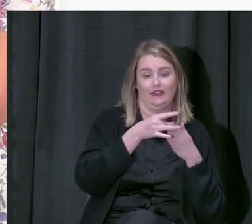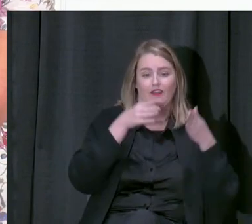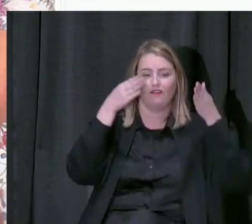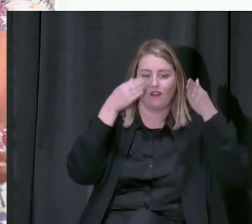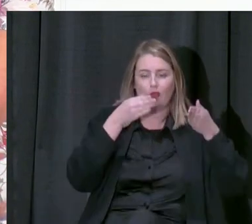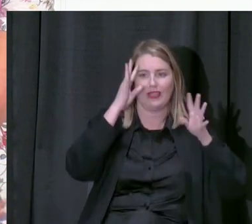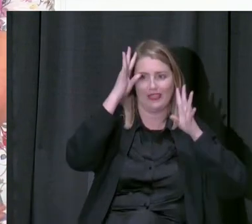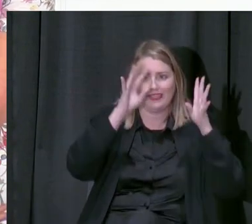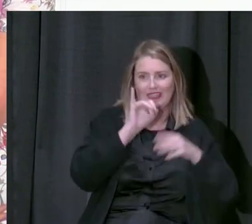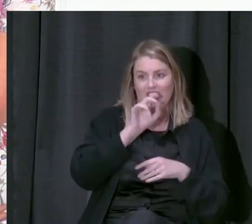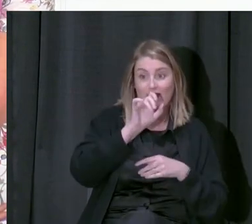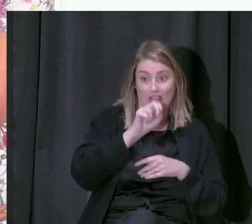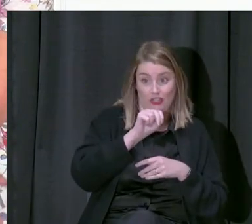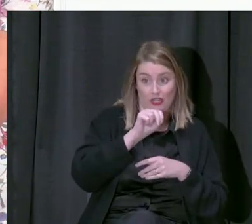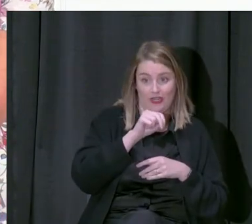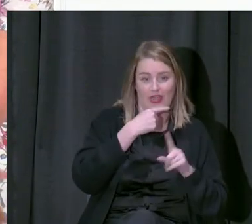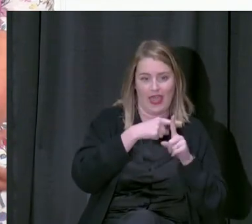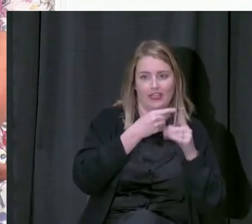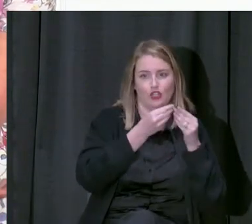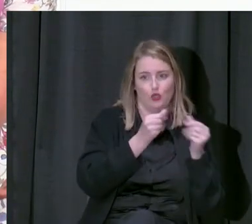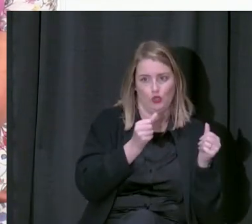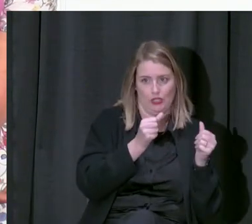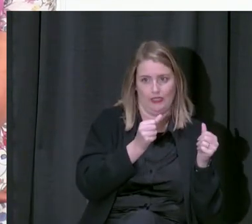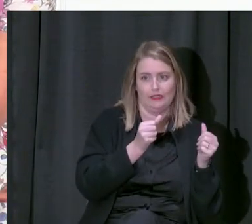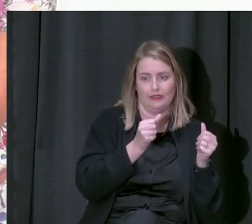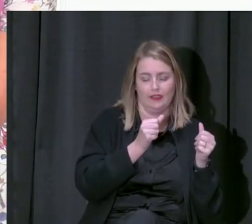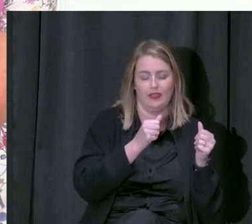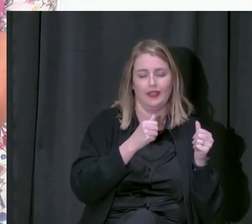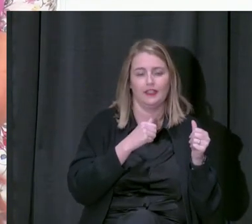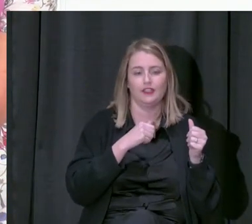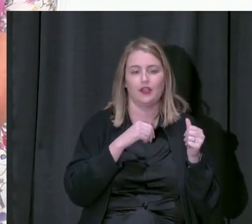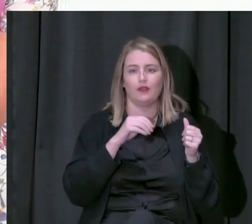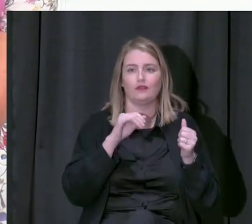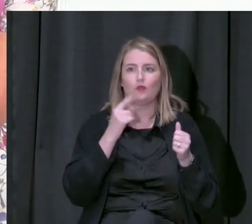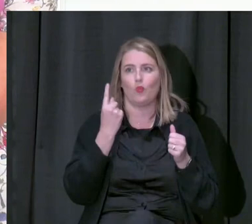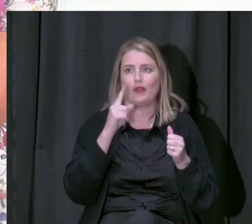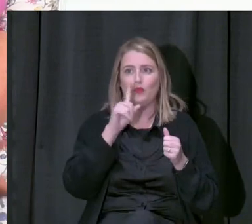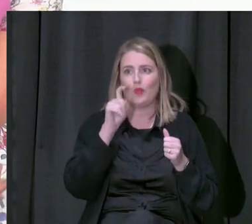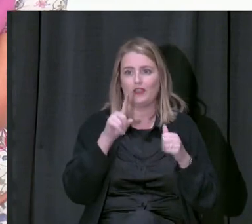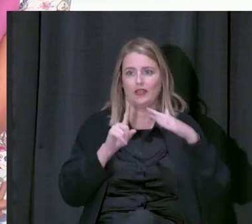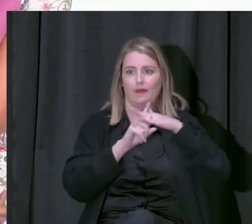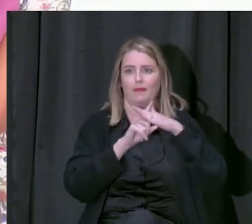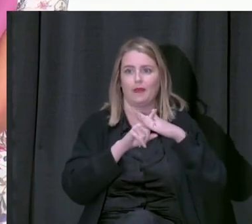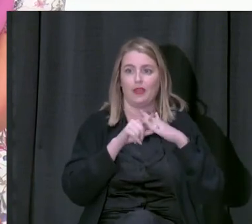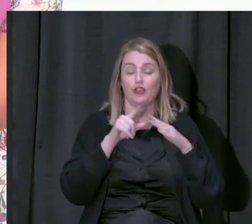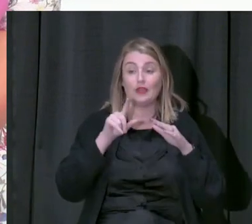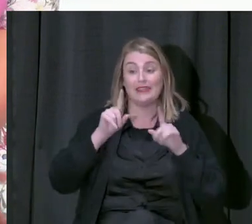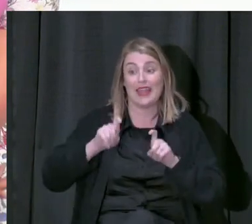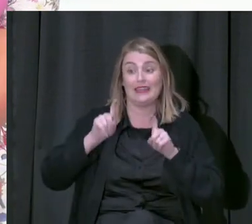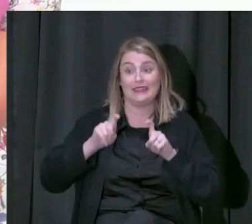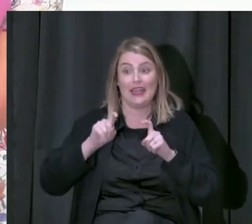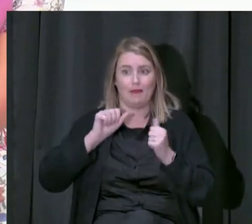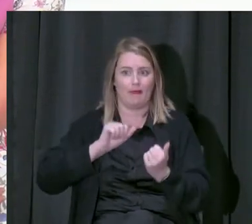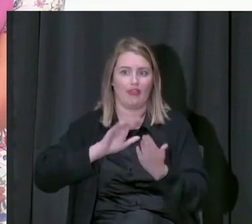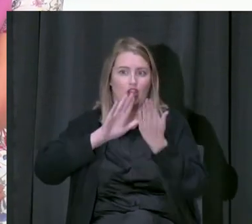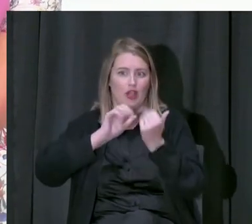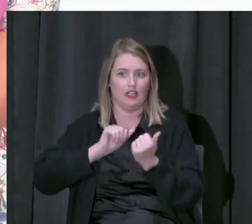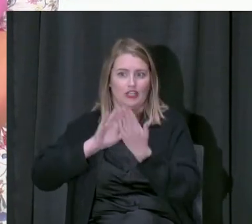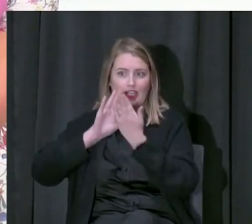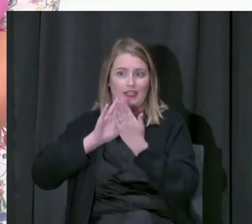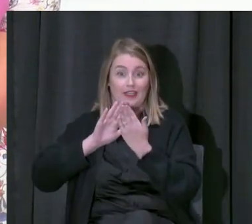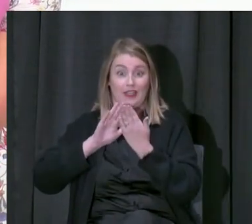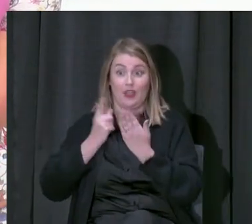innovation and solutioning. So when I look at, you know, the question came up earlier, like your testing methodologies, it didn't come up